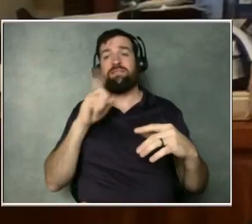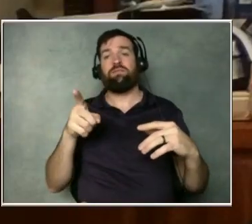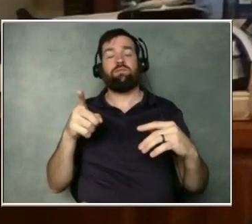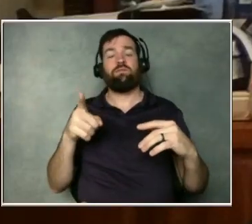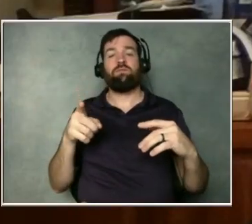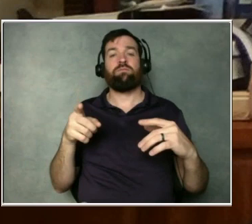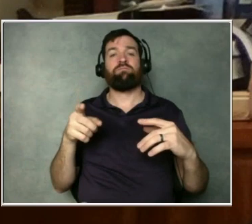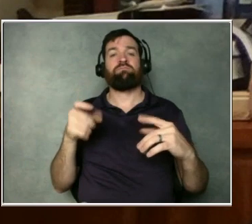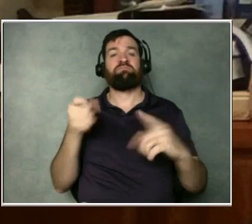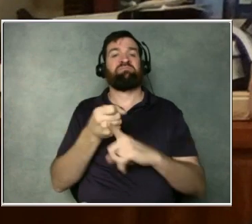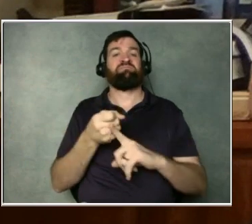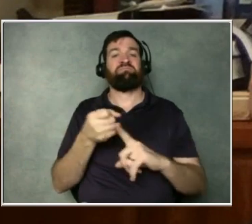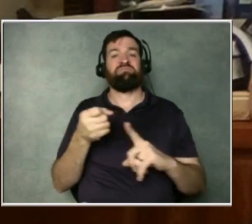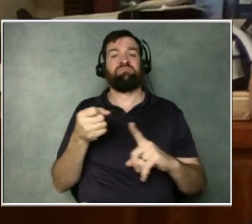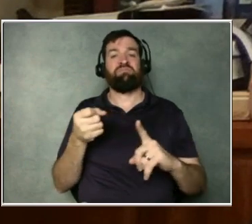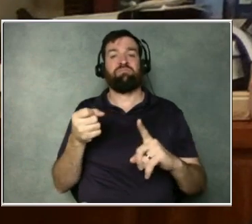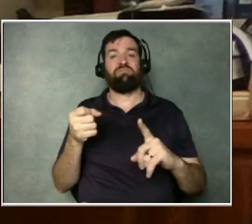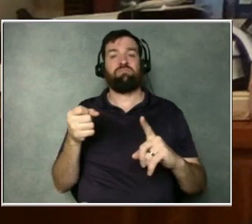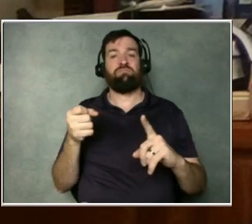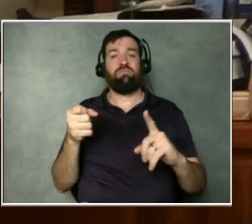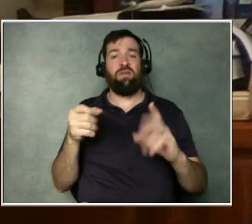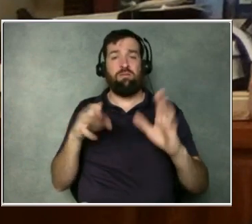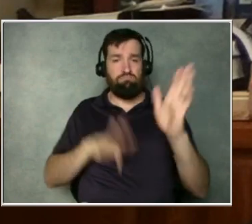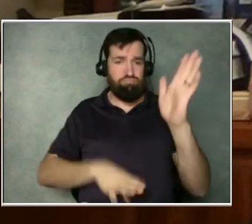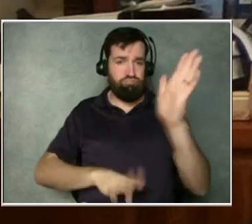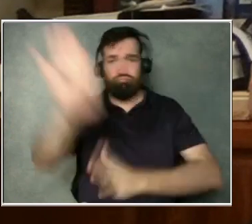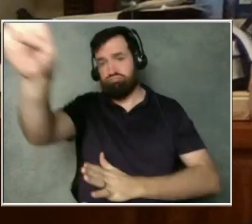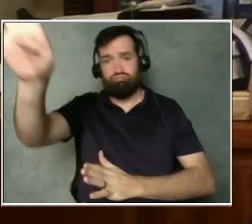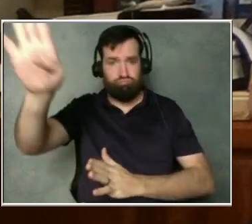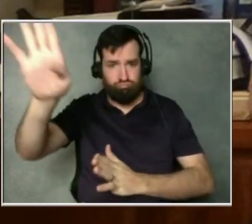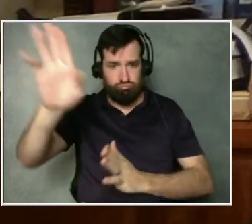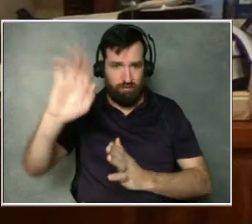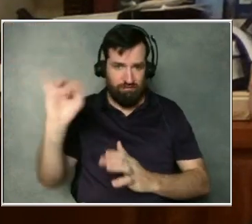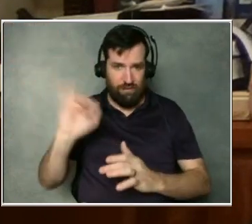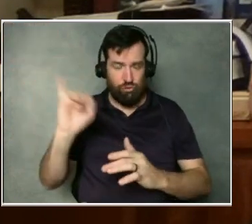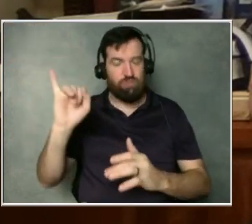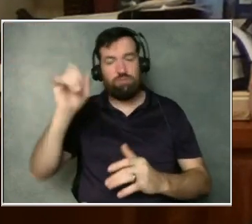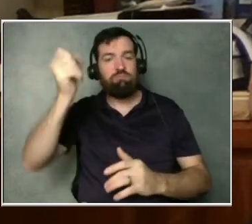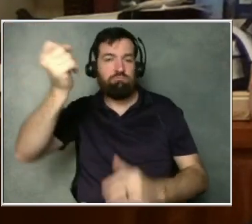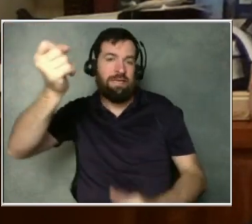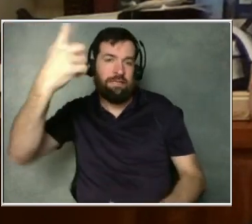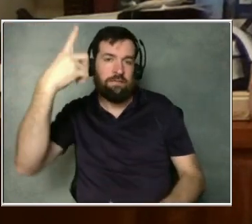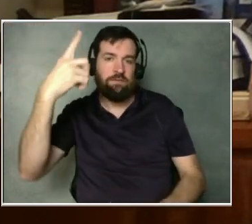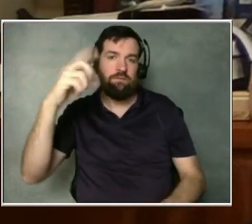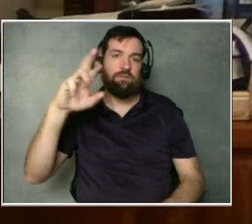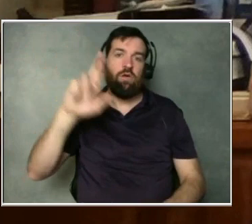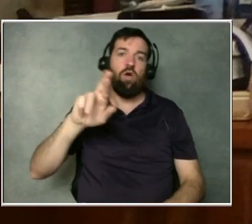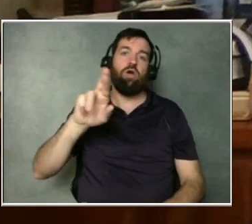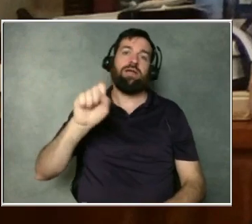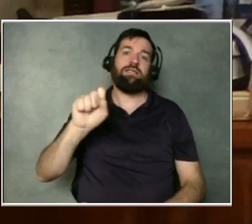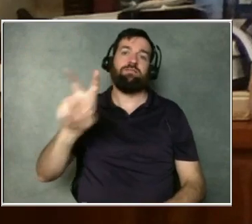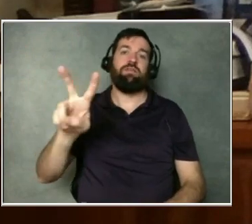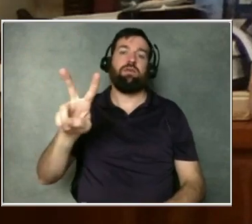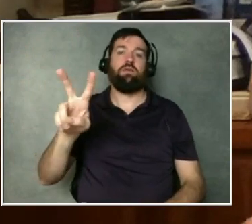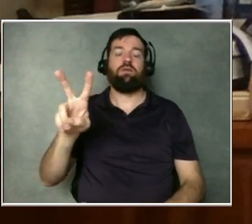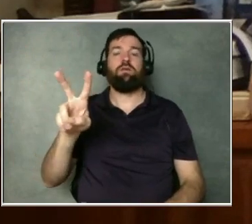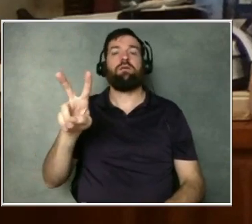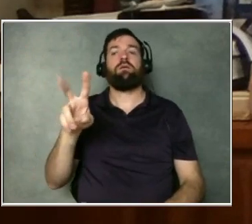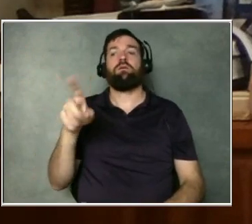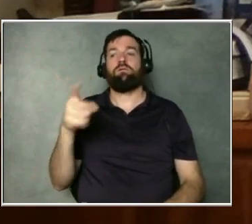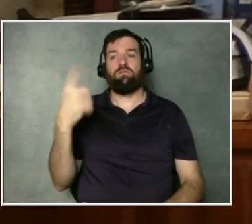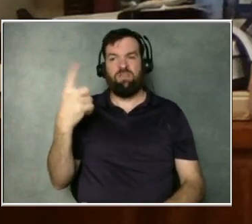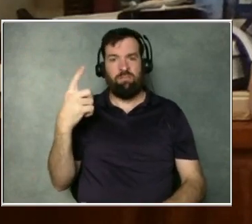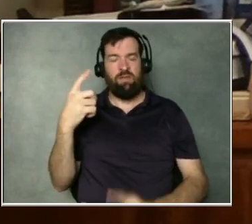them is that there was a surge in infections. That makes sense. RSV is something you get